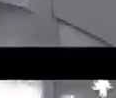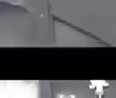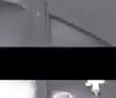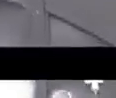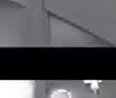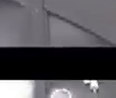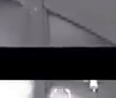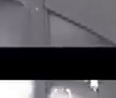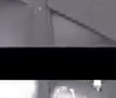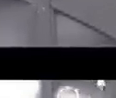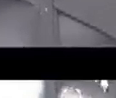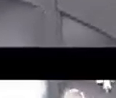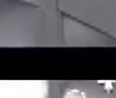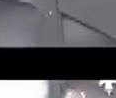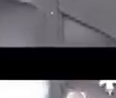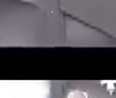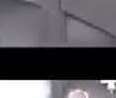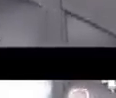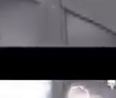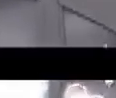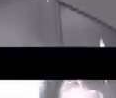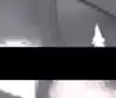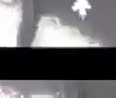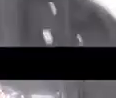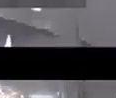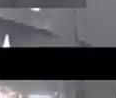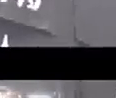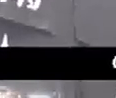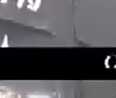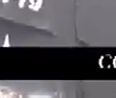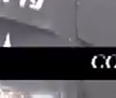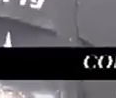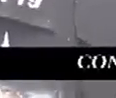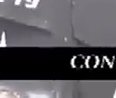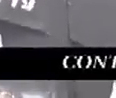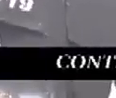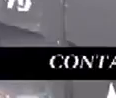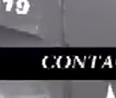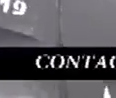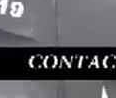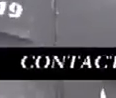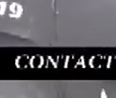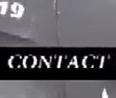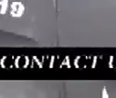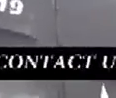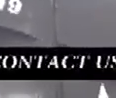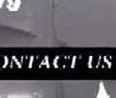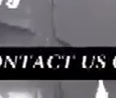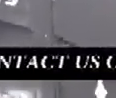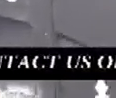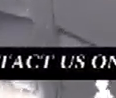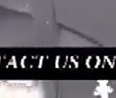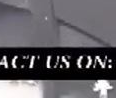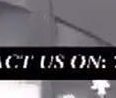790 1355 35 30 489 email si